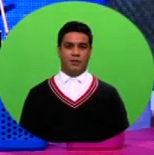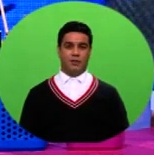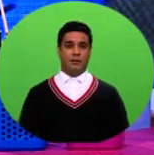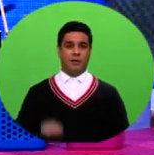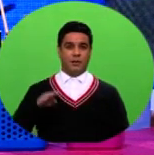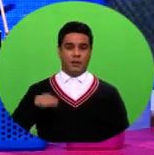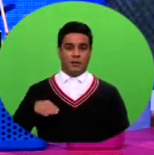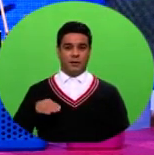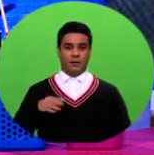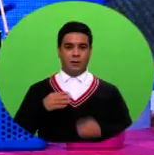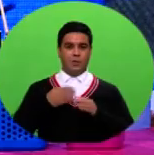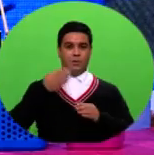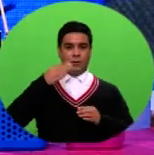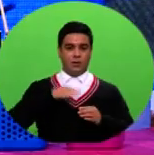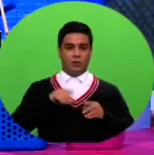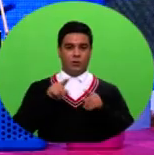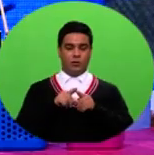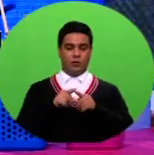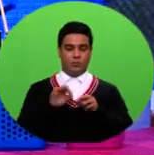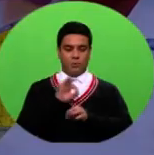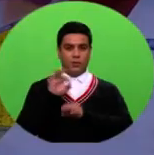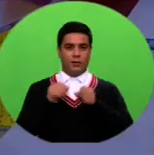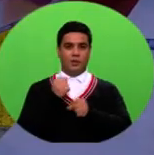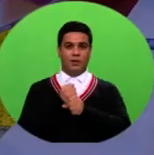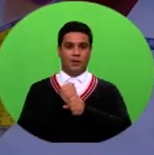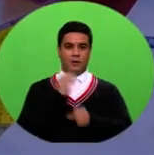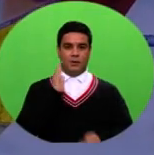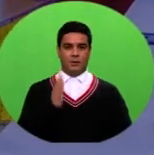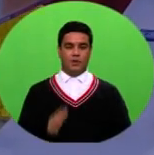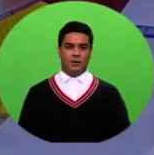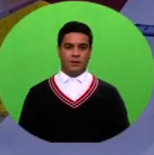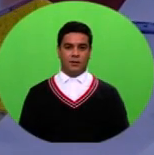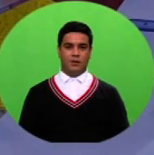Undan keyin pastki asosini ham belgilab olamiz.